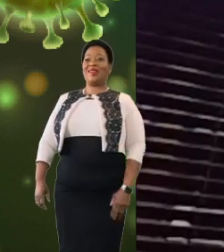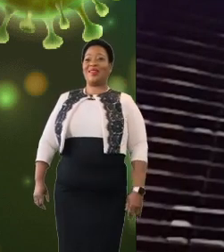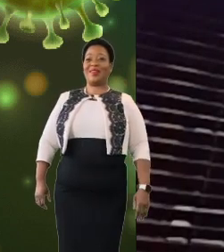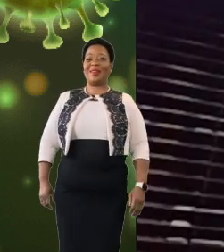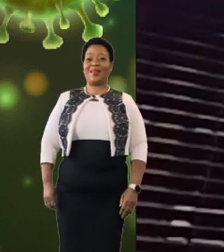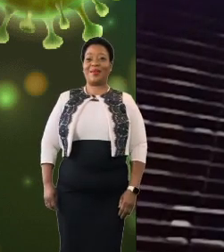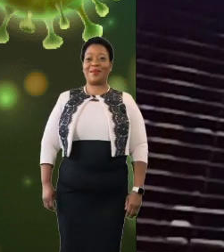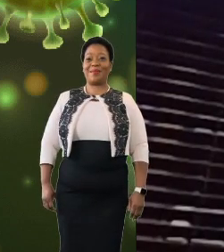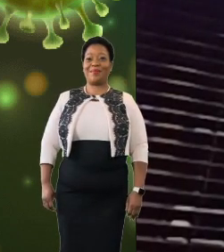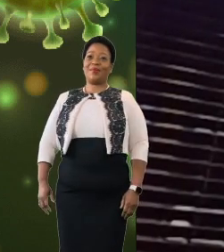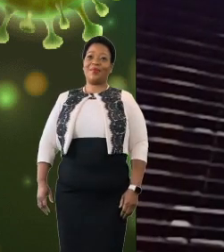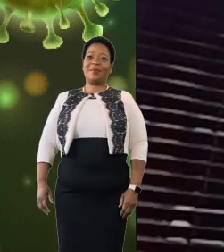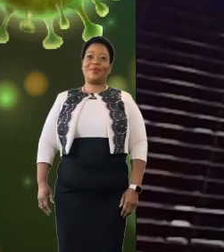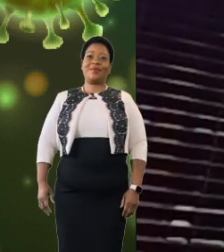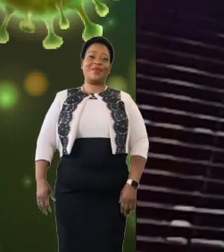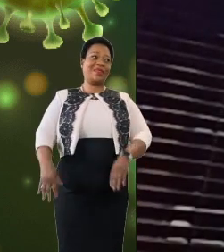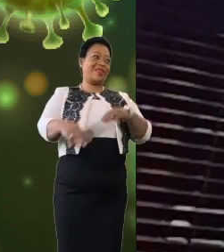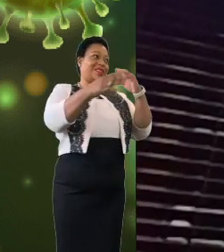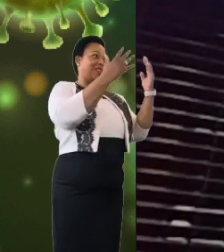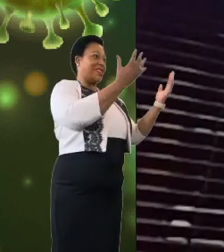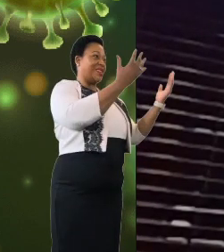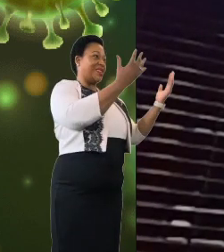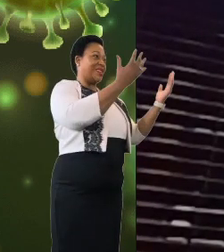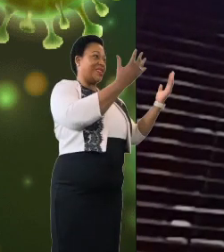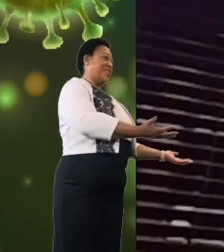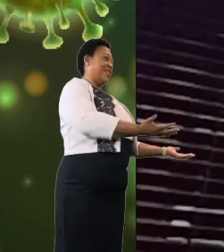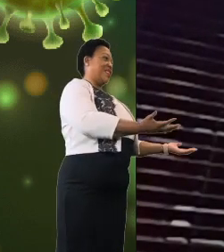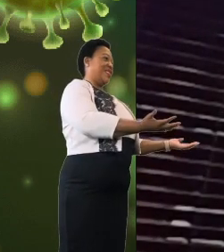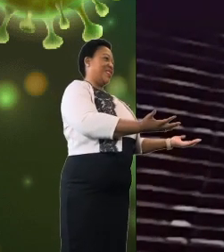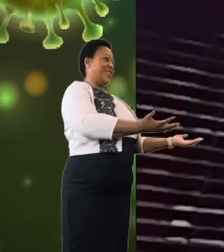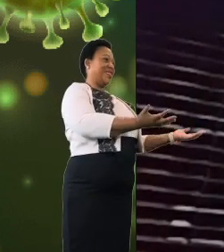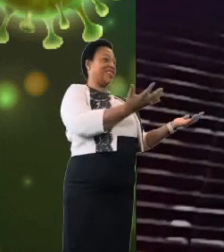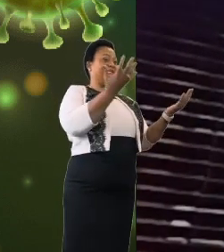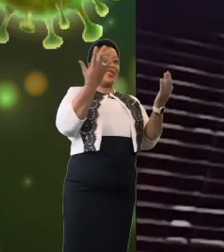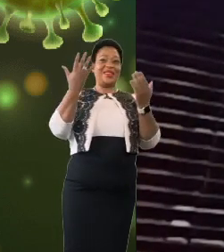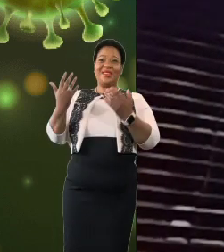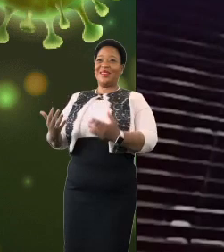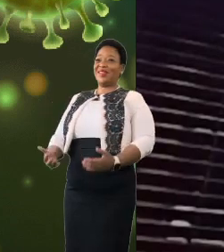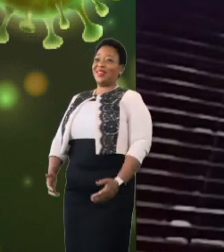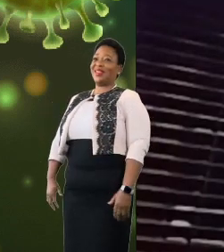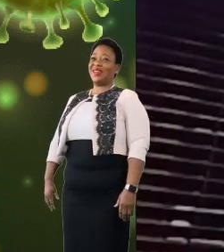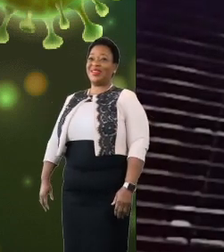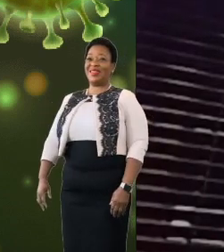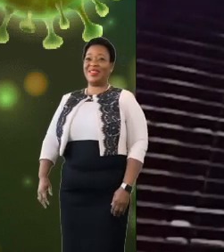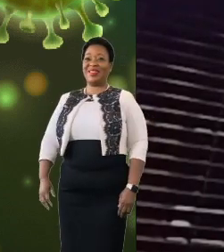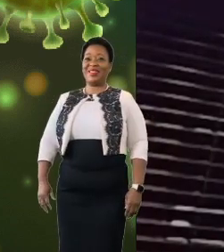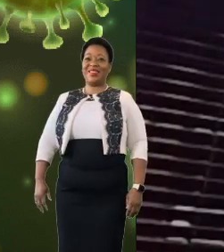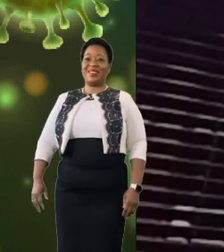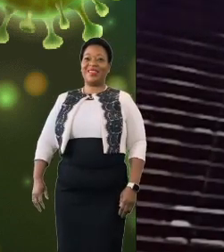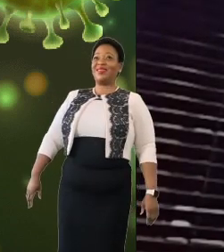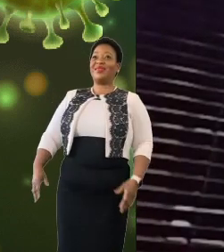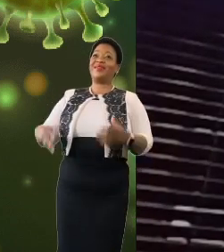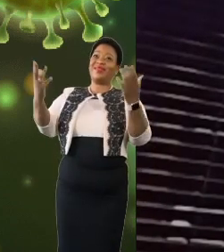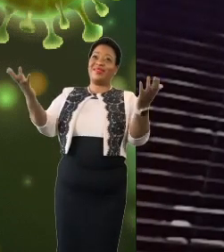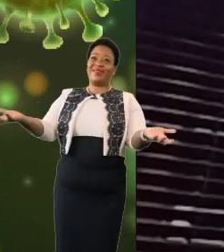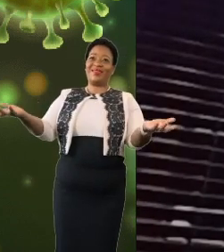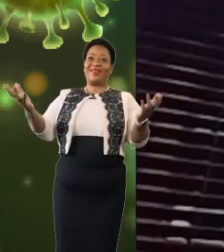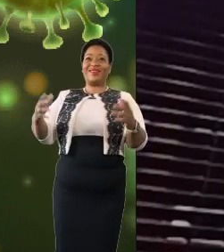about investing wisely. It's about investing smartly, where we can